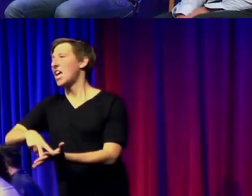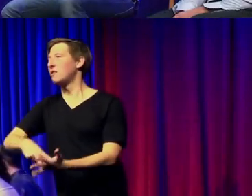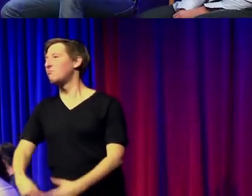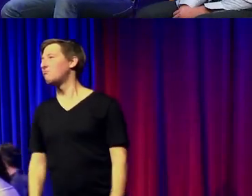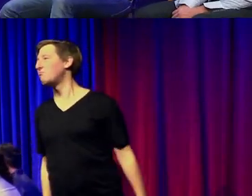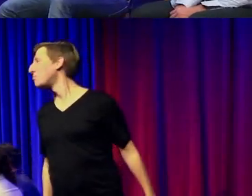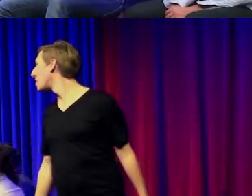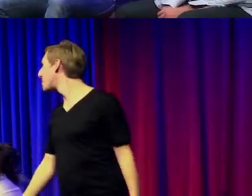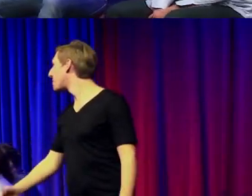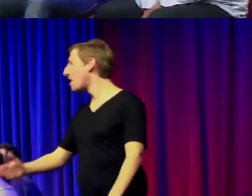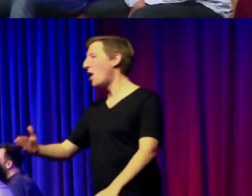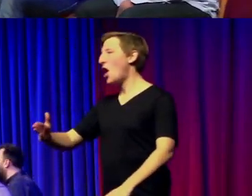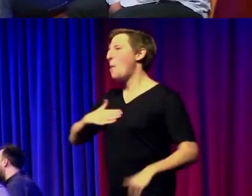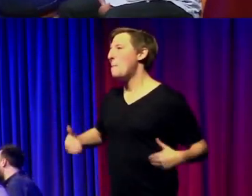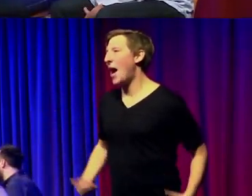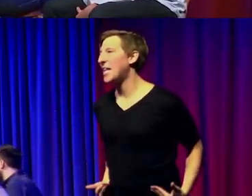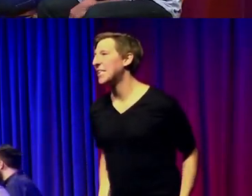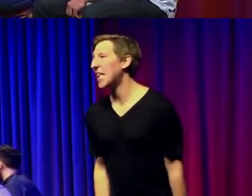My legs are in splints.